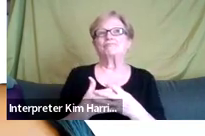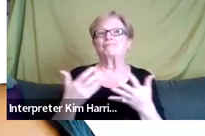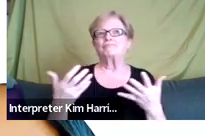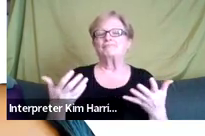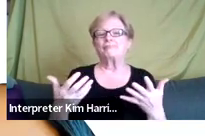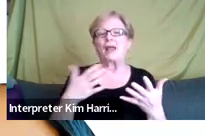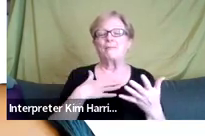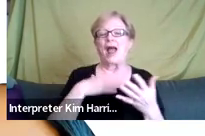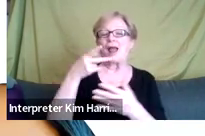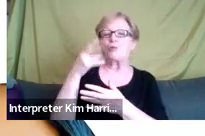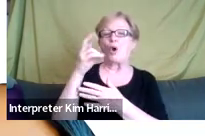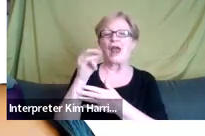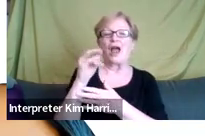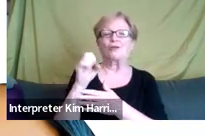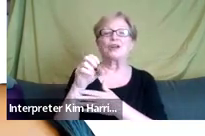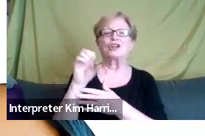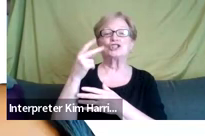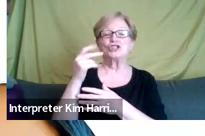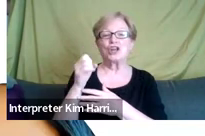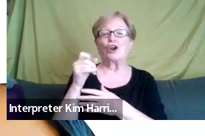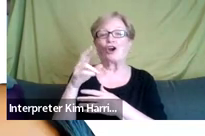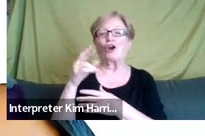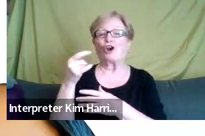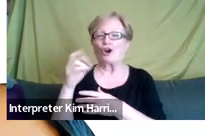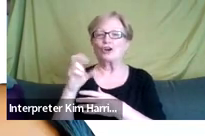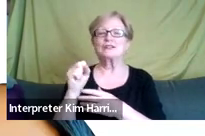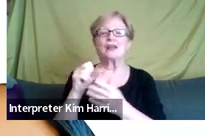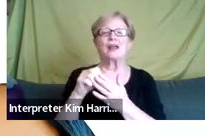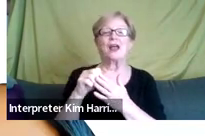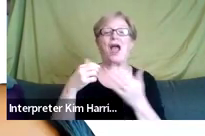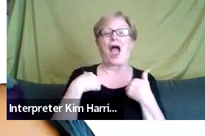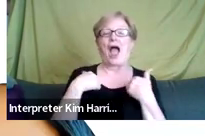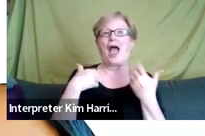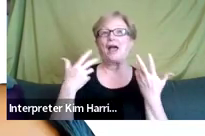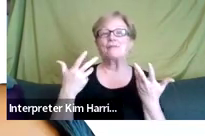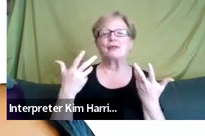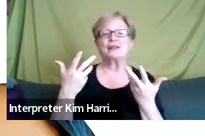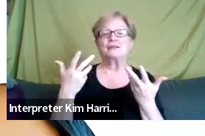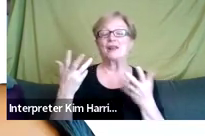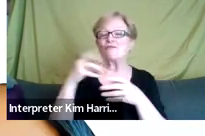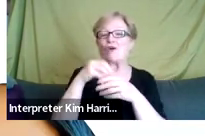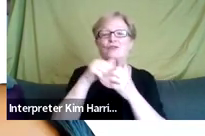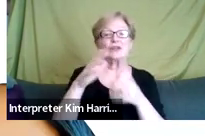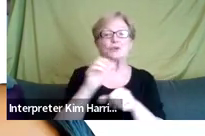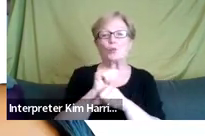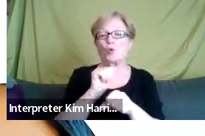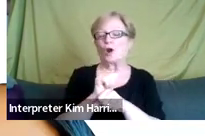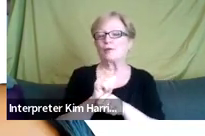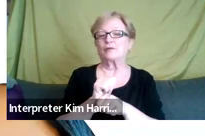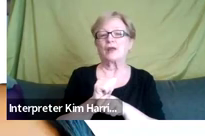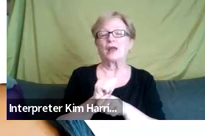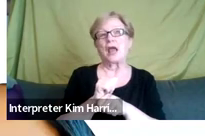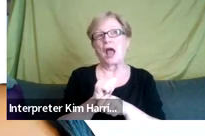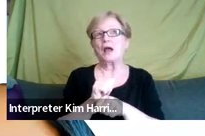My pronouns are she, her, and hers. I've been in this work aside from the past